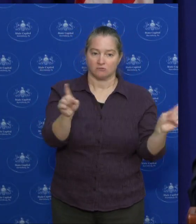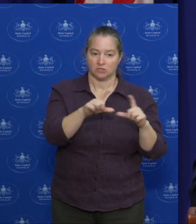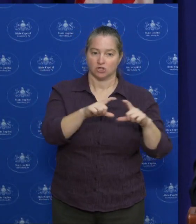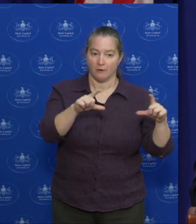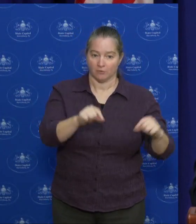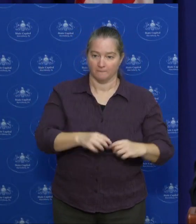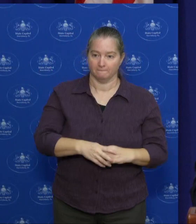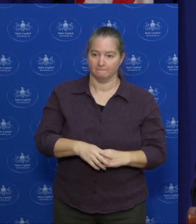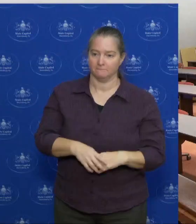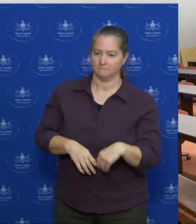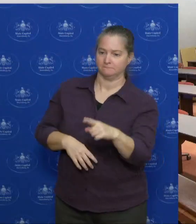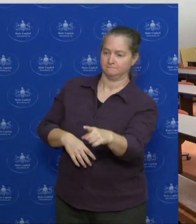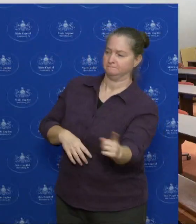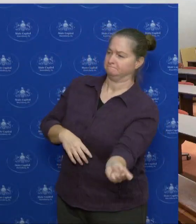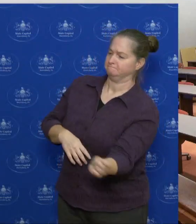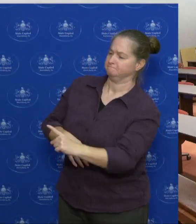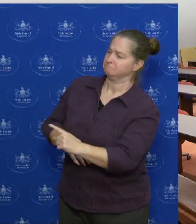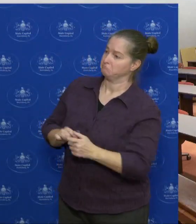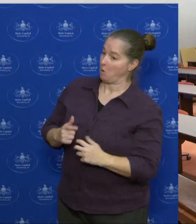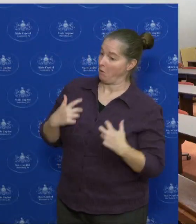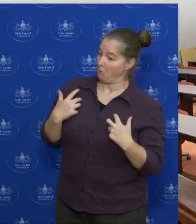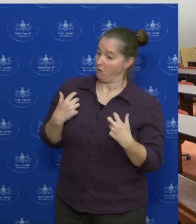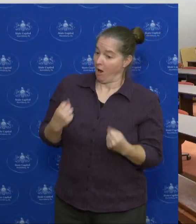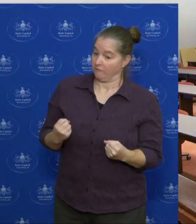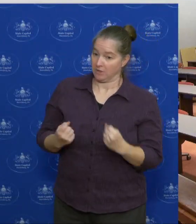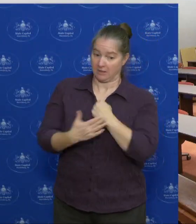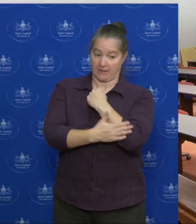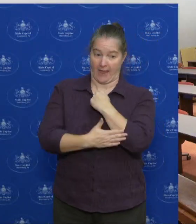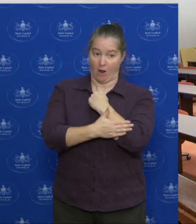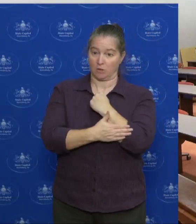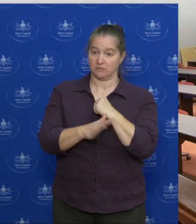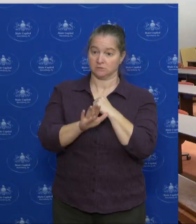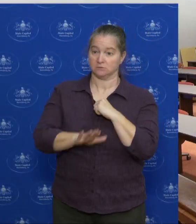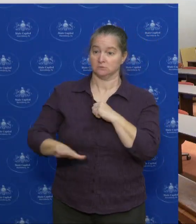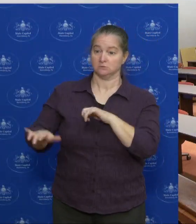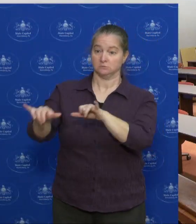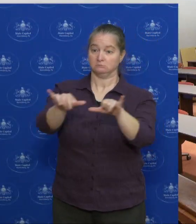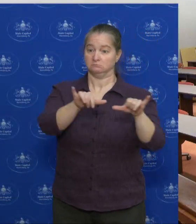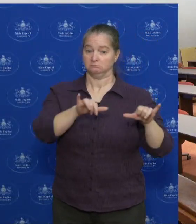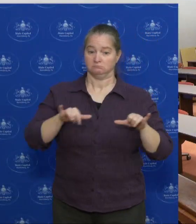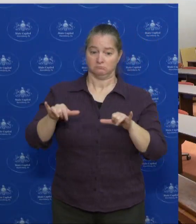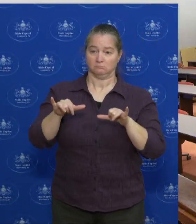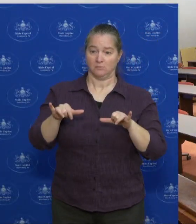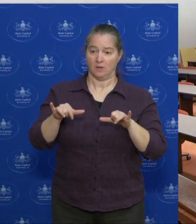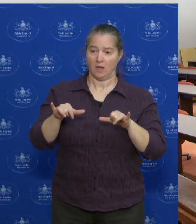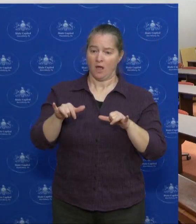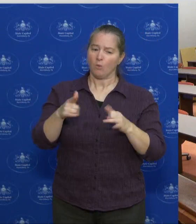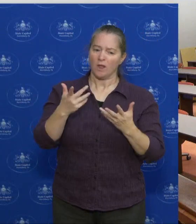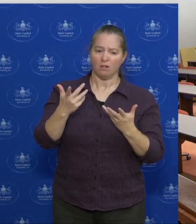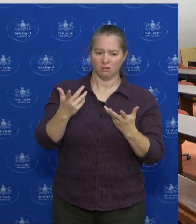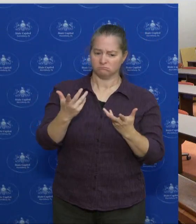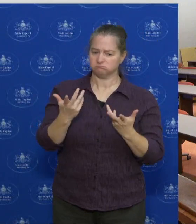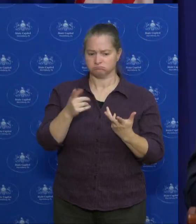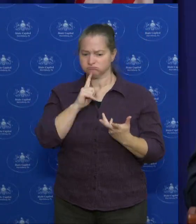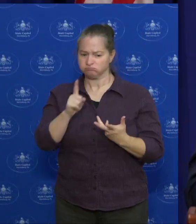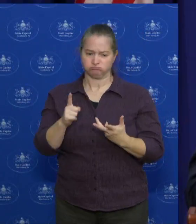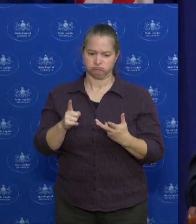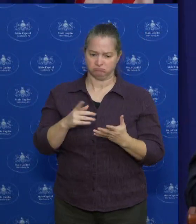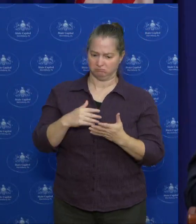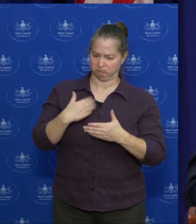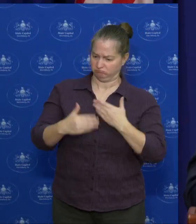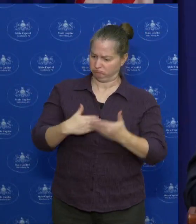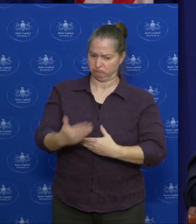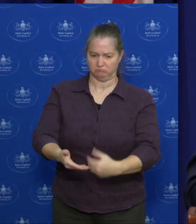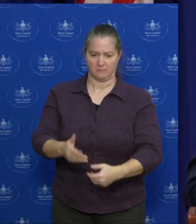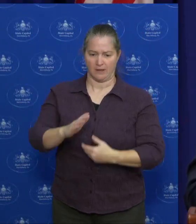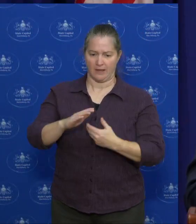Jen. How confident are you that the counties will uniformly handle the ballot curing process? So every